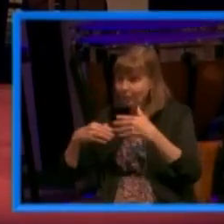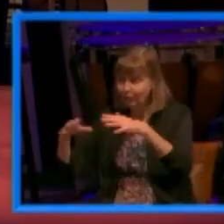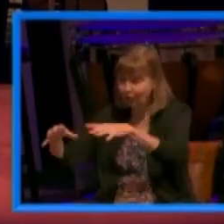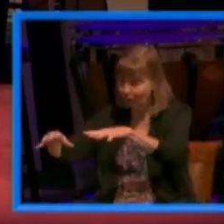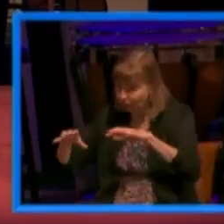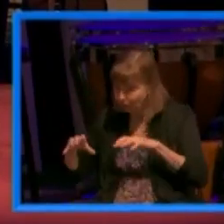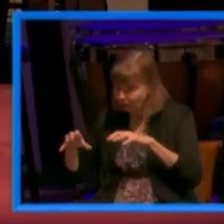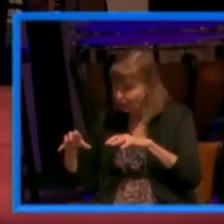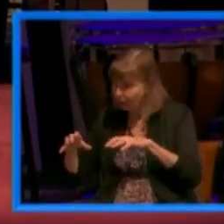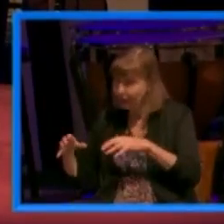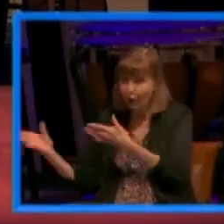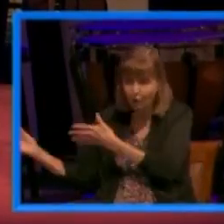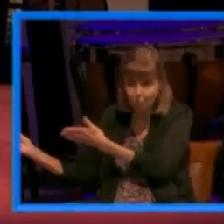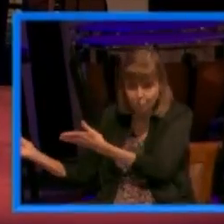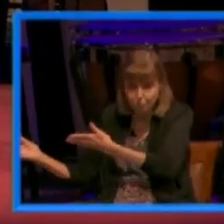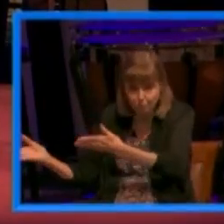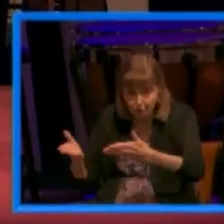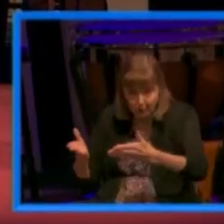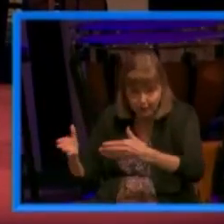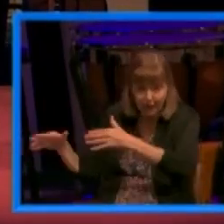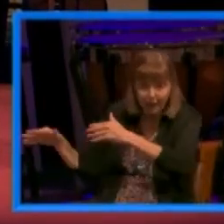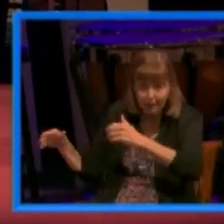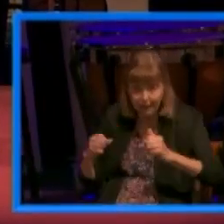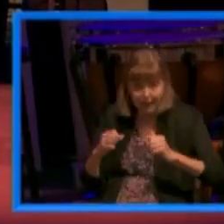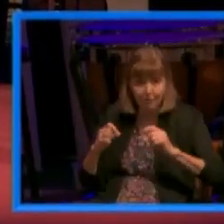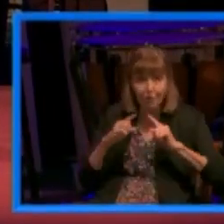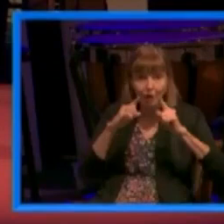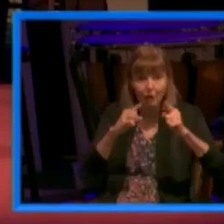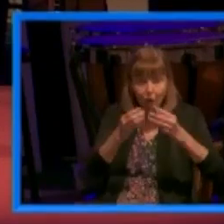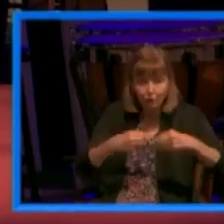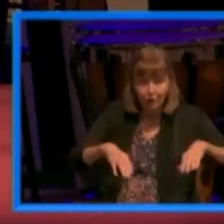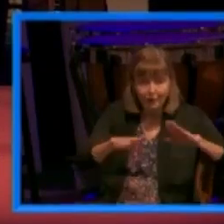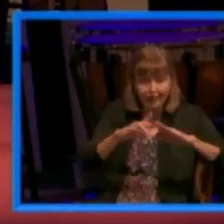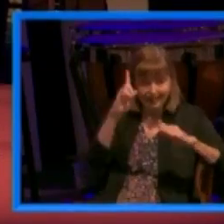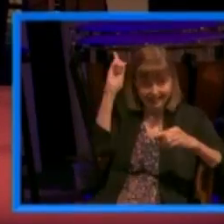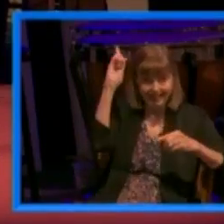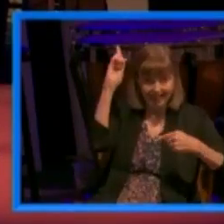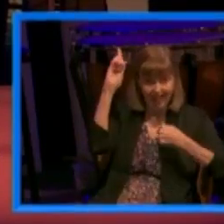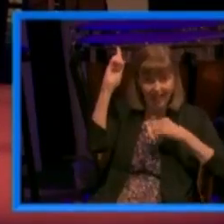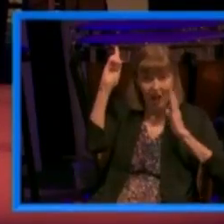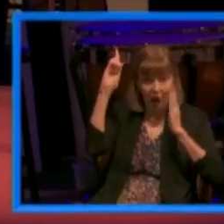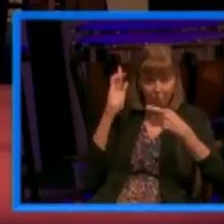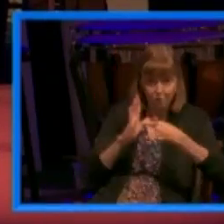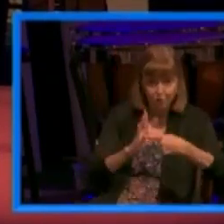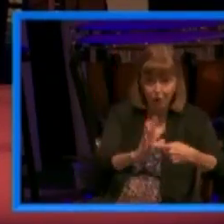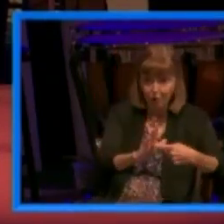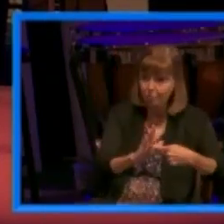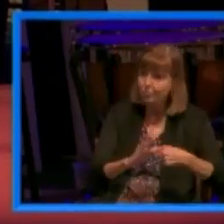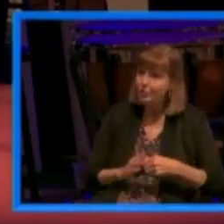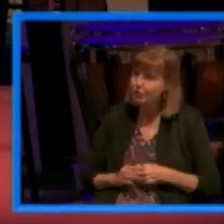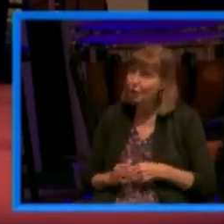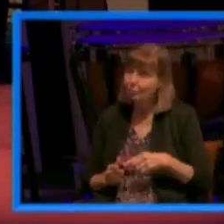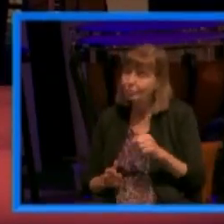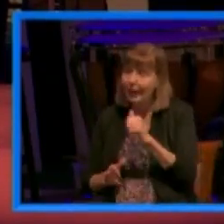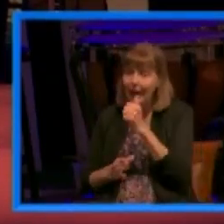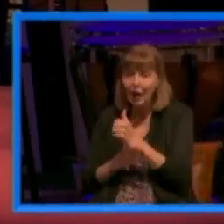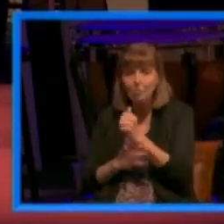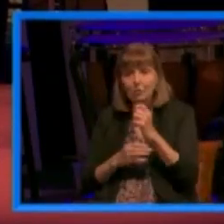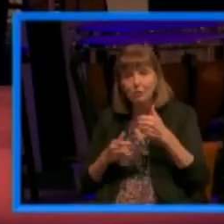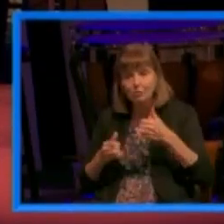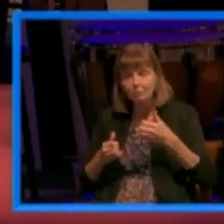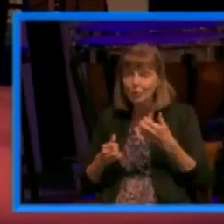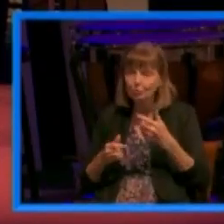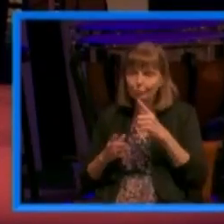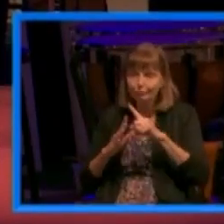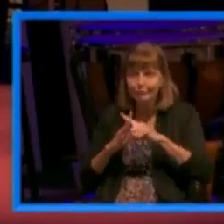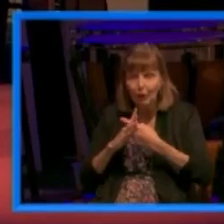show you. This is chapter 12, verses 1 through 10. And he starts to walk towards the promised land, the land of Canaan, what would be Israel for us today.